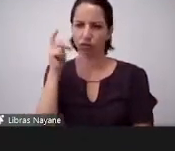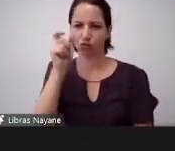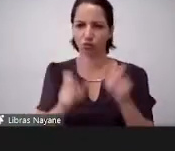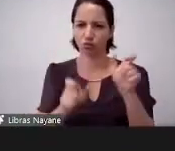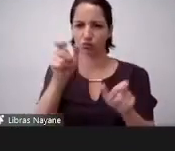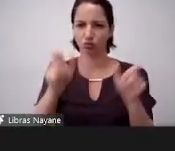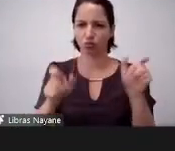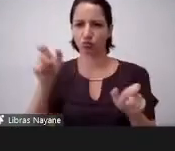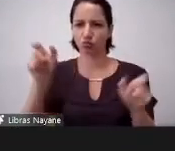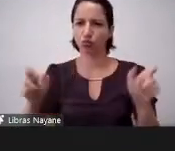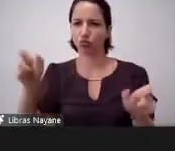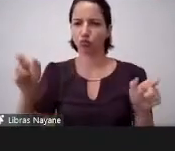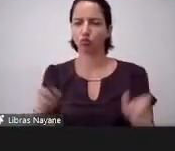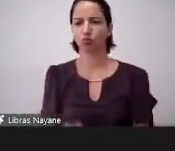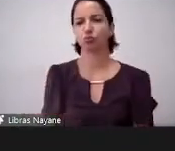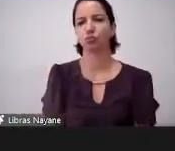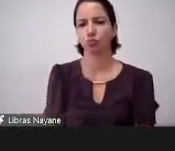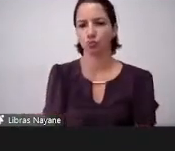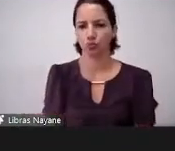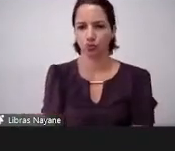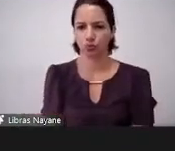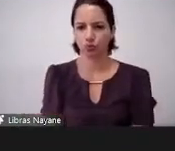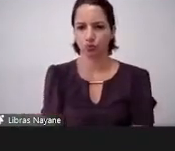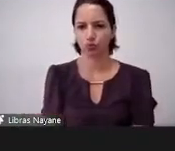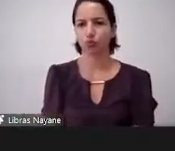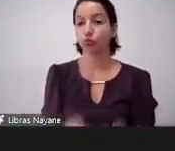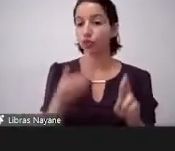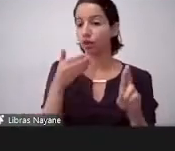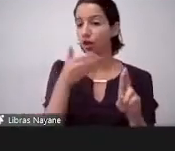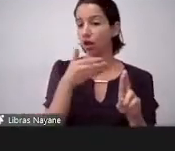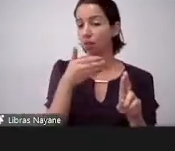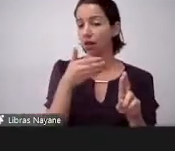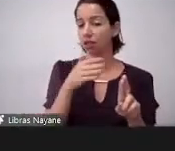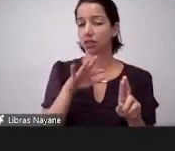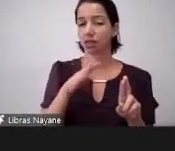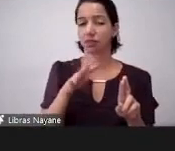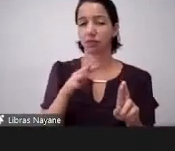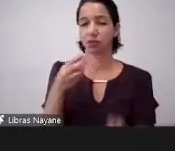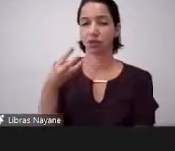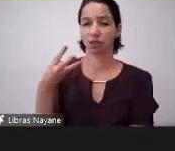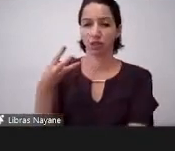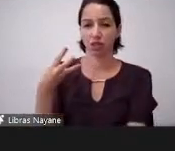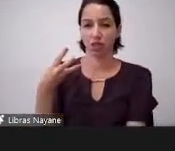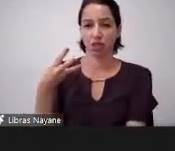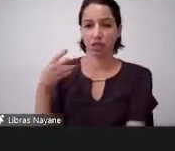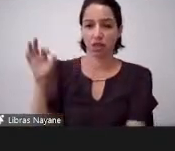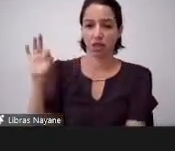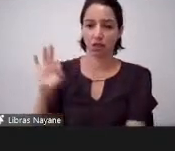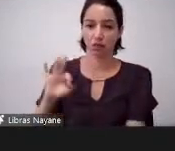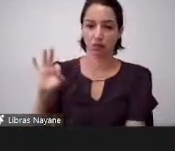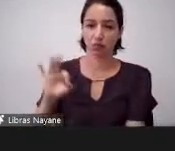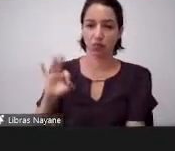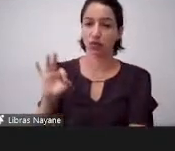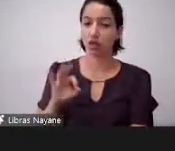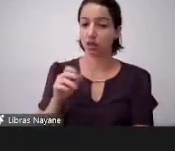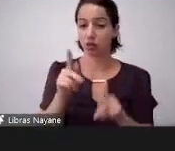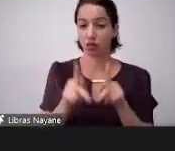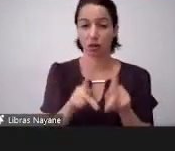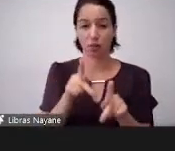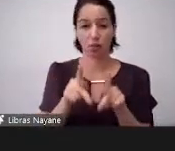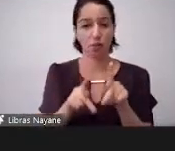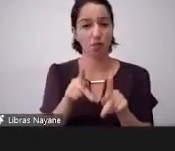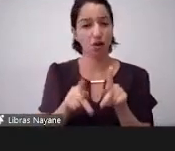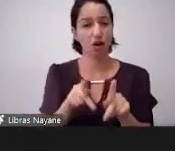the limits can be argued that they are more progressive in nature, they're not a